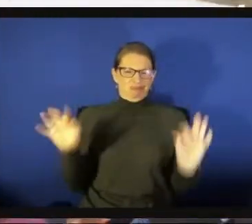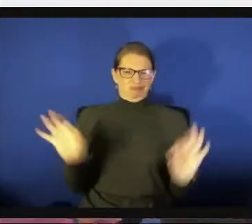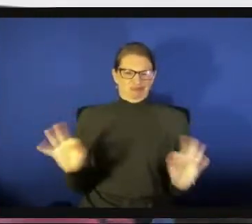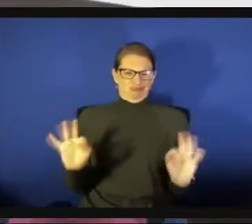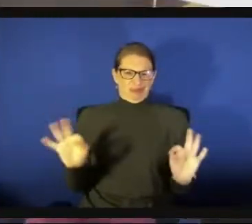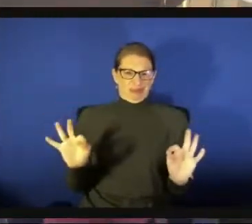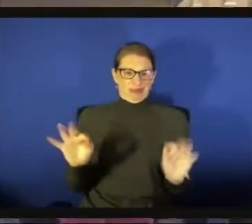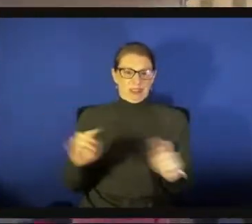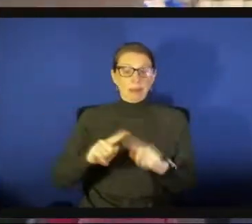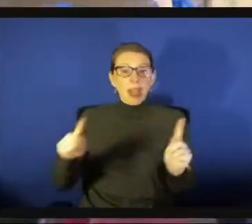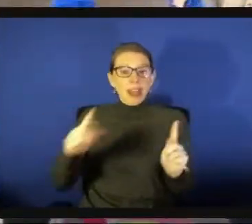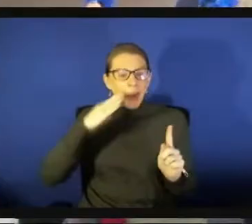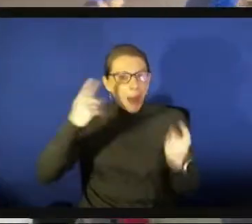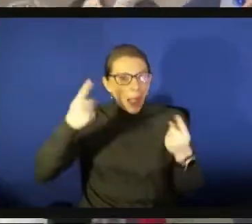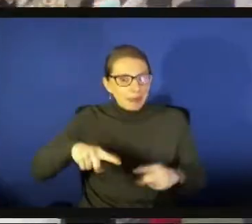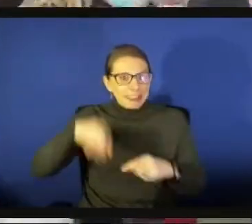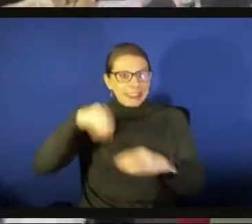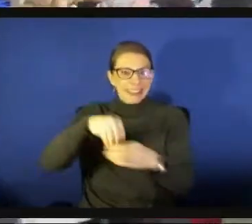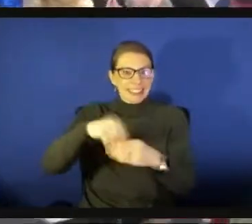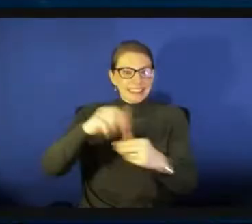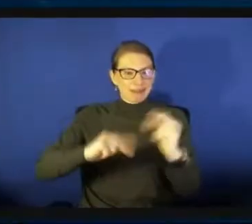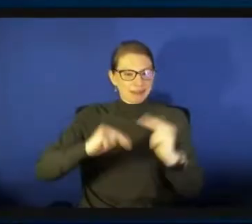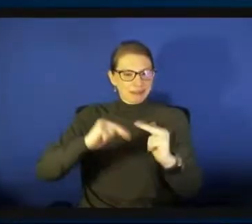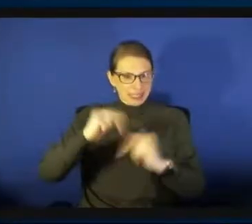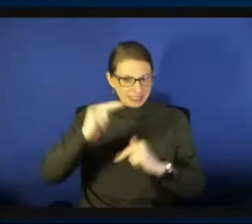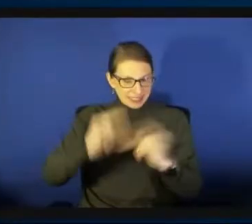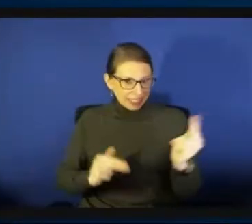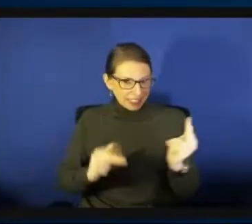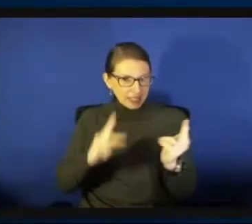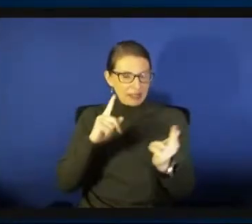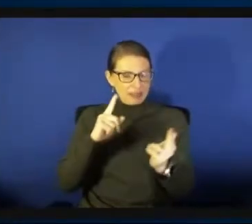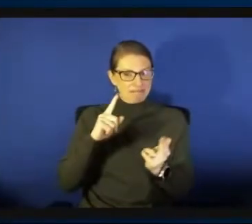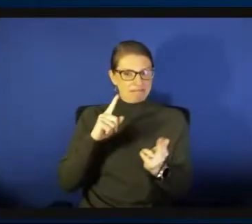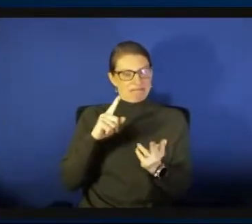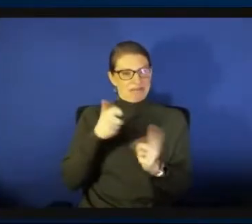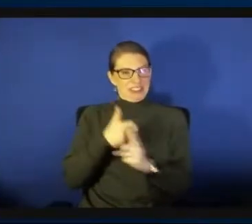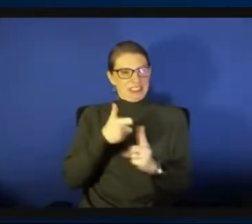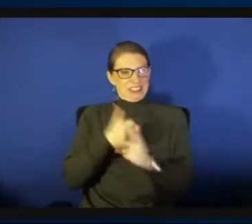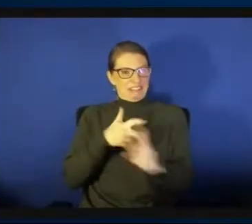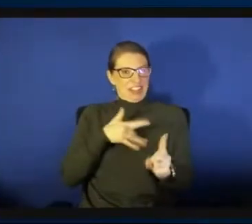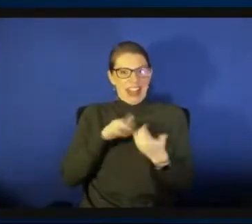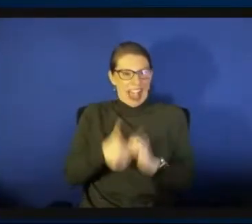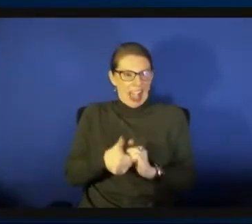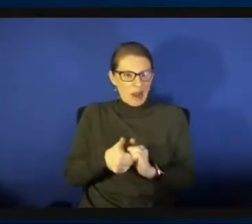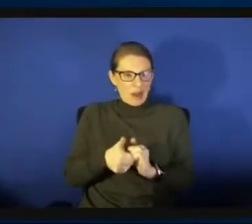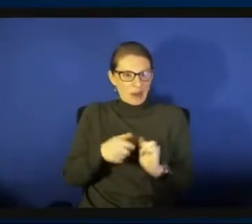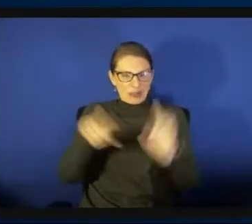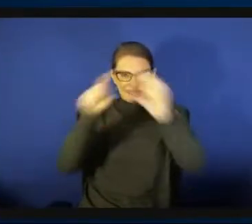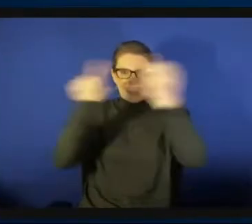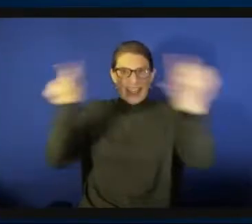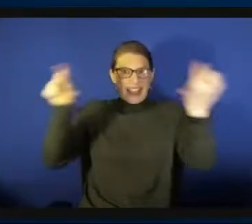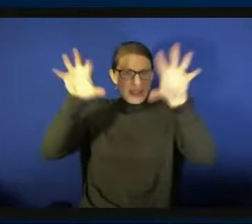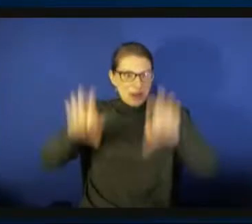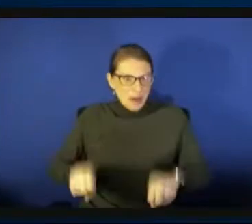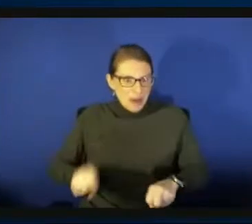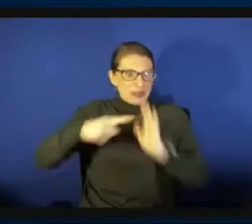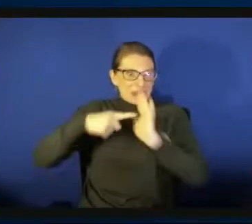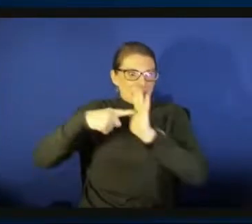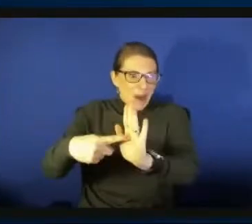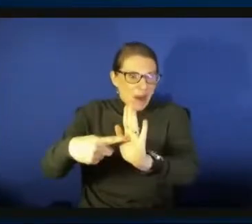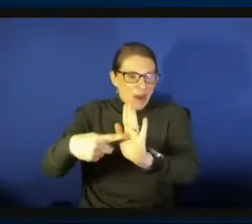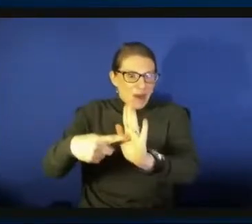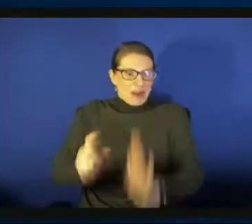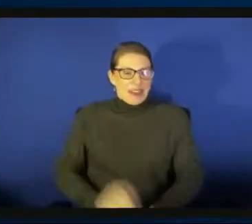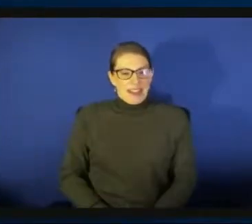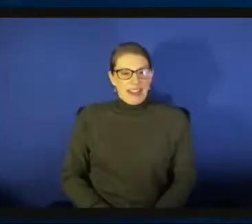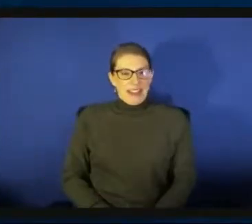happening inside that building, what does it mean to you to see that finally revealed? I think it really symbolizes the beginning of a lot of